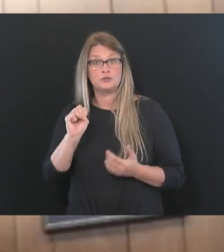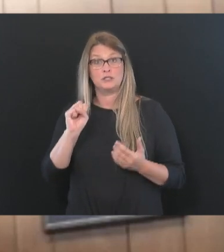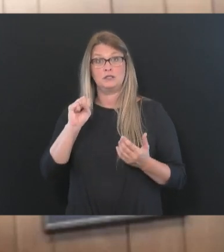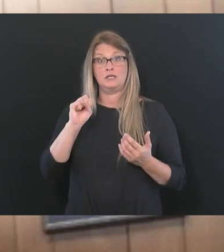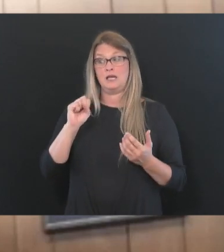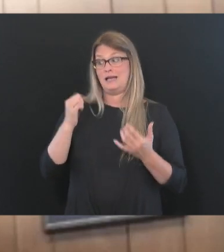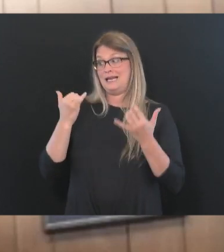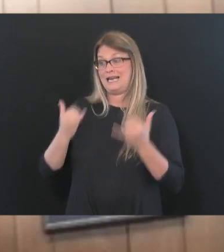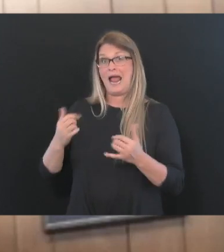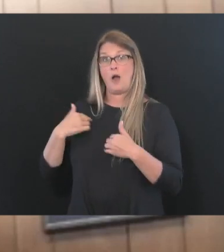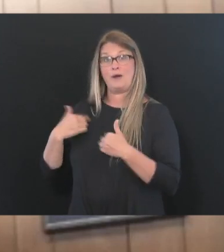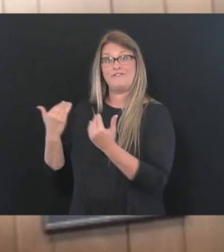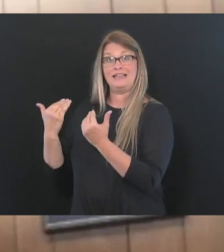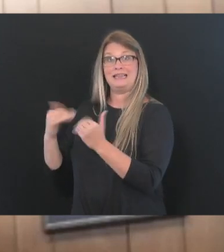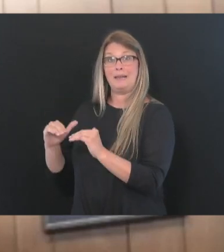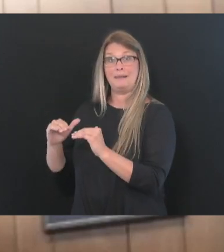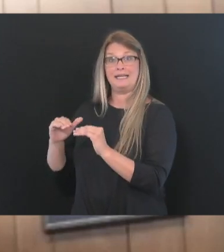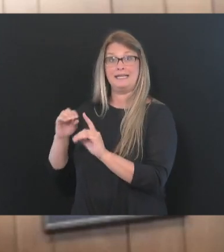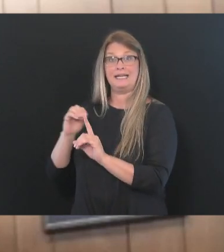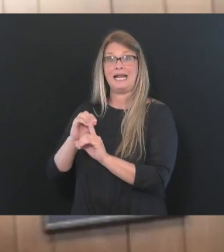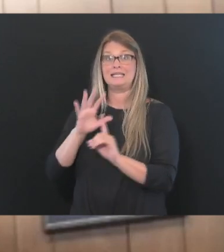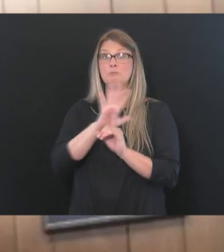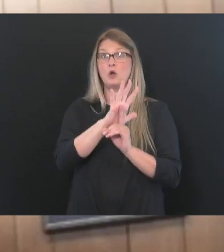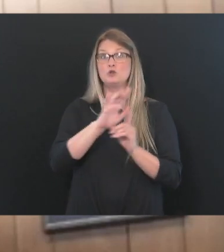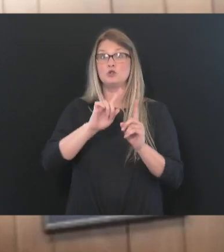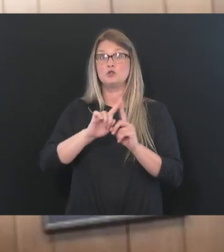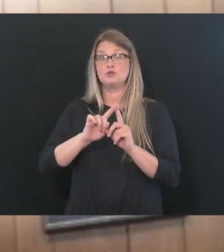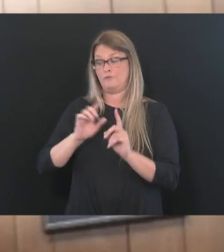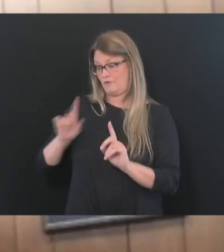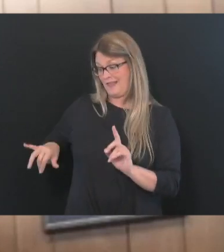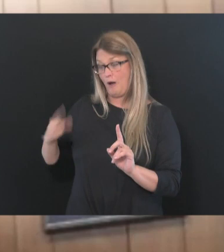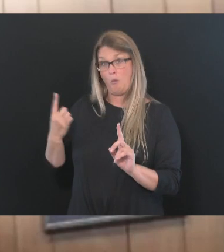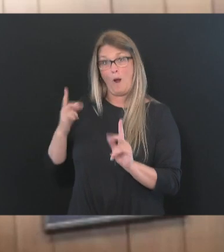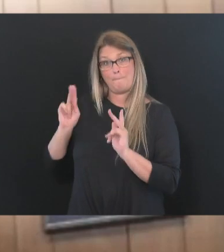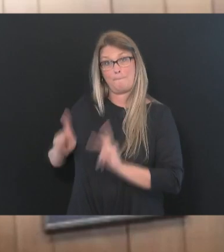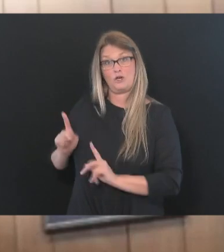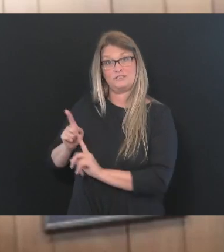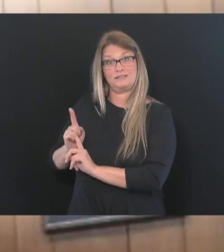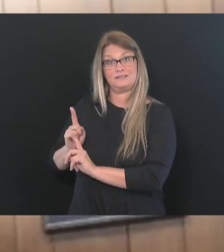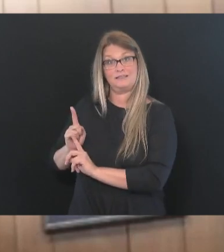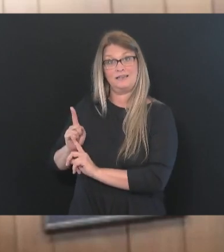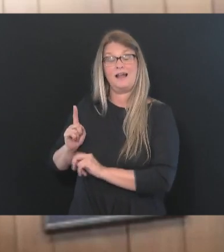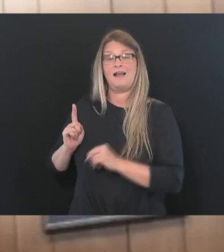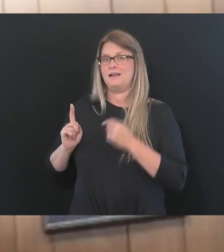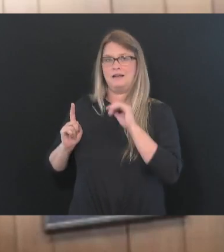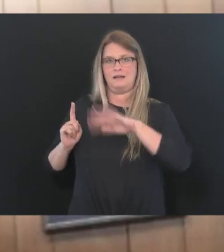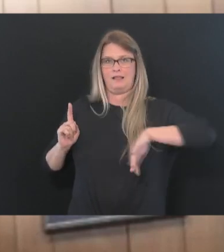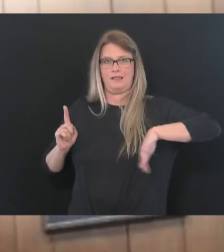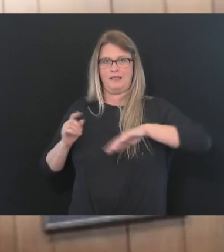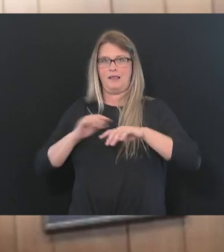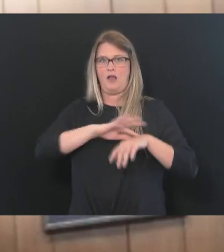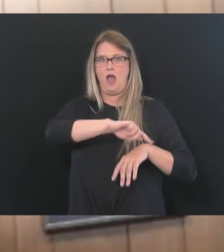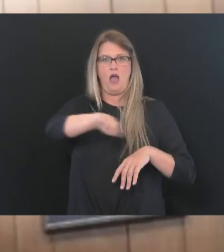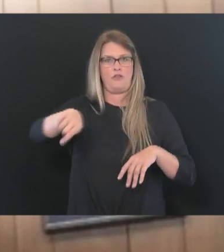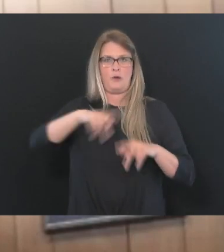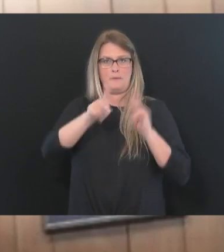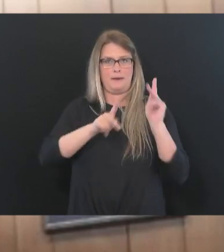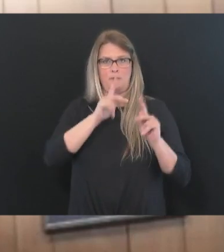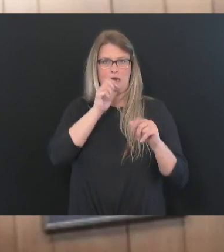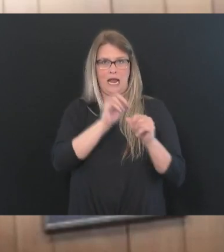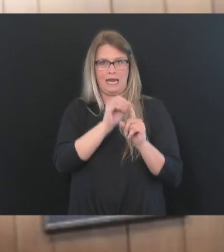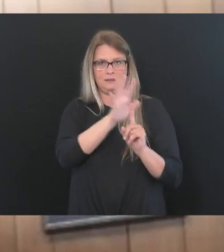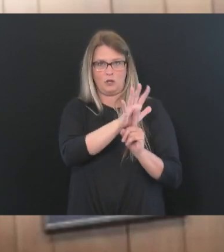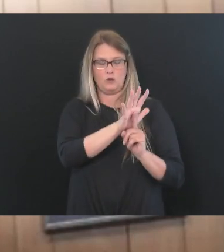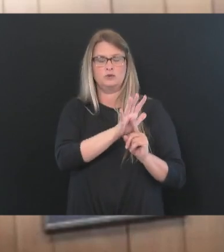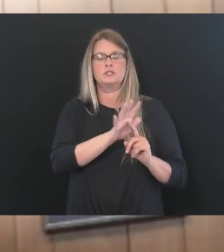it limited the exposure with the one individual. This morning, National Guard medical